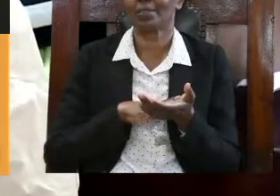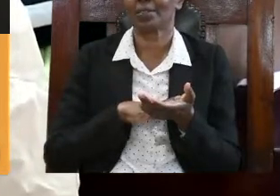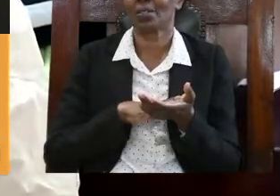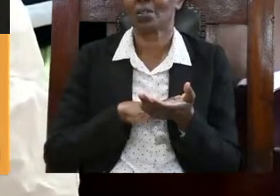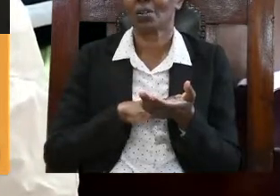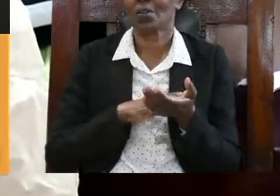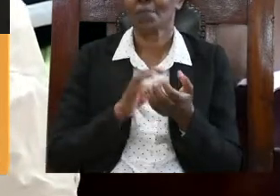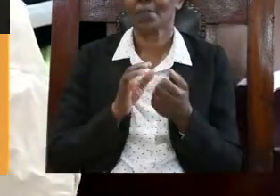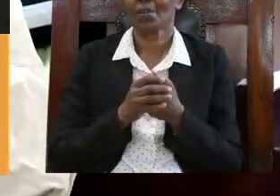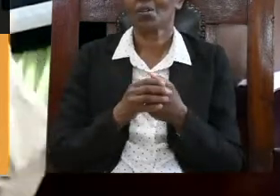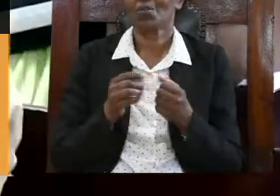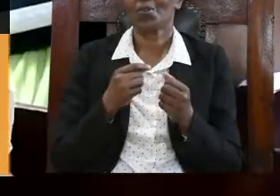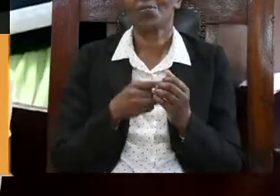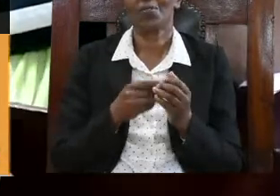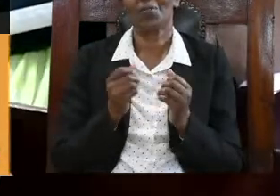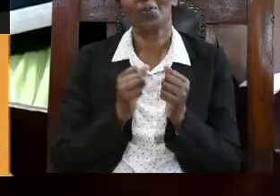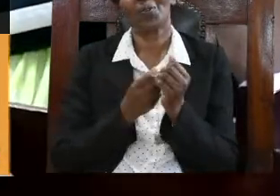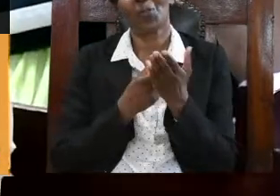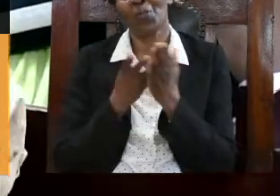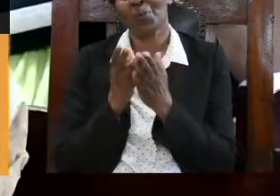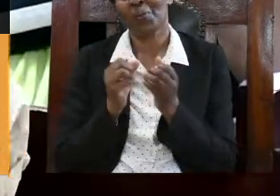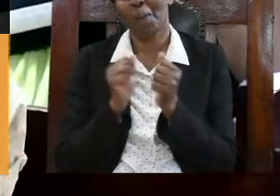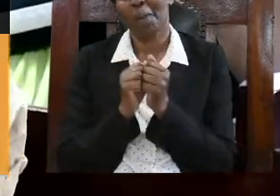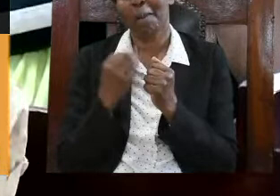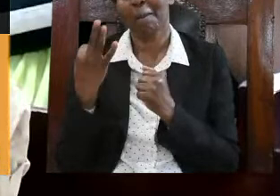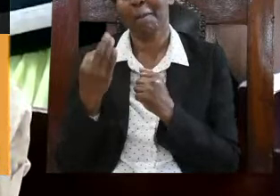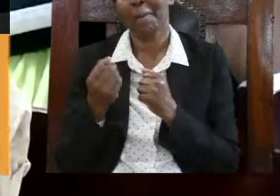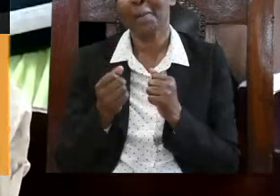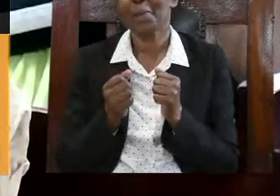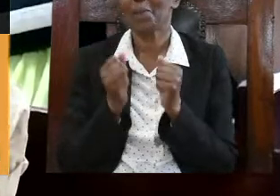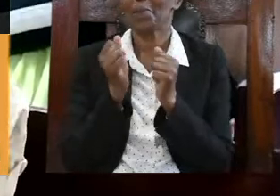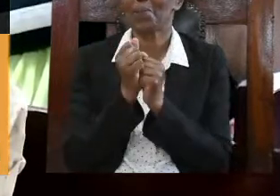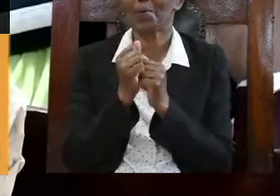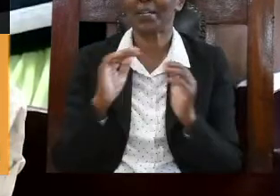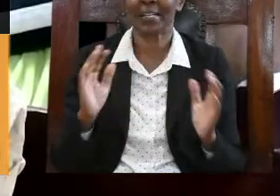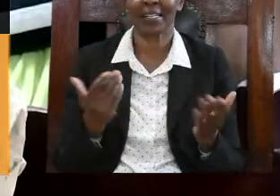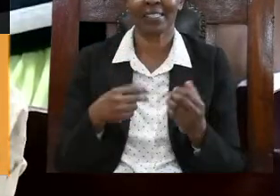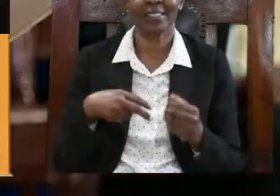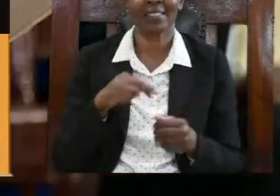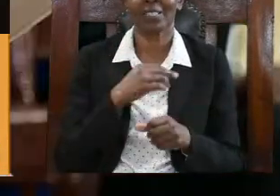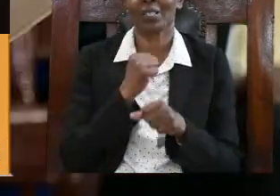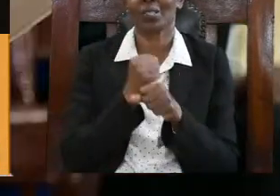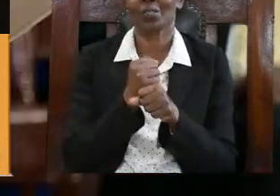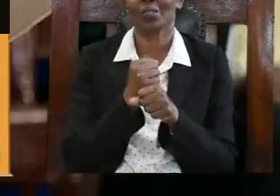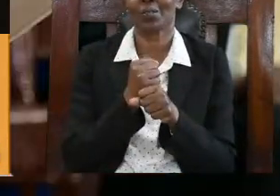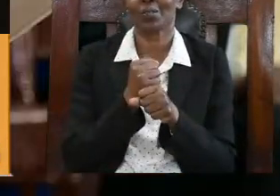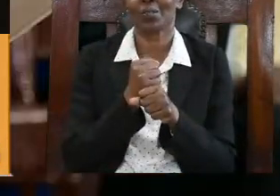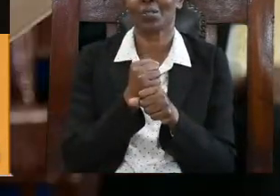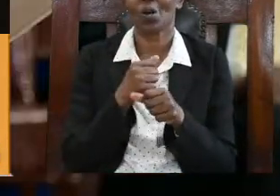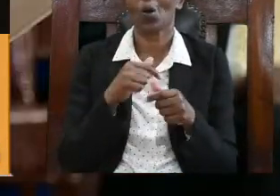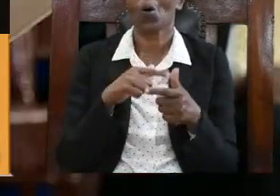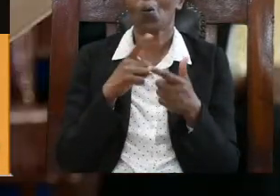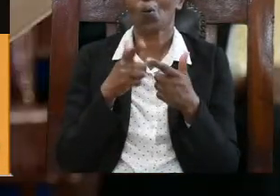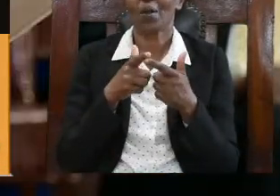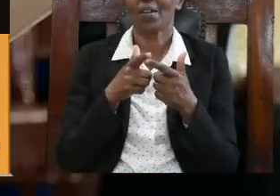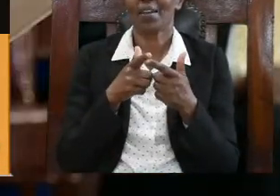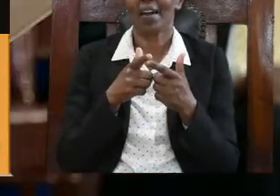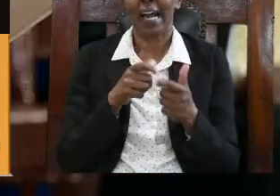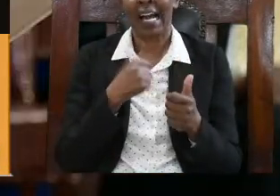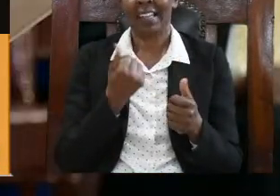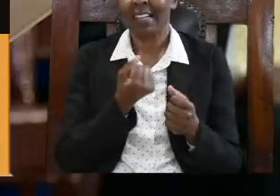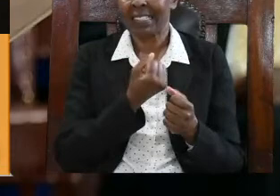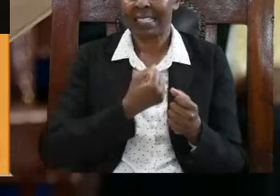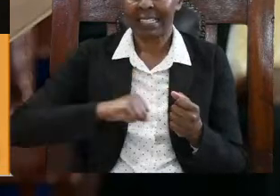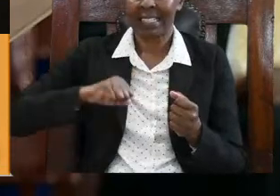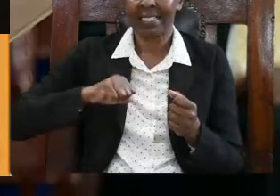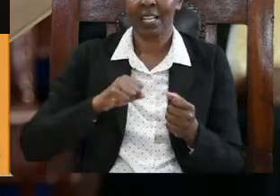Corinthians 4:12 through 13, this is what Paul encourages us to do. When reviled,